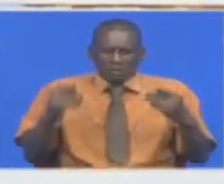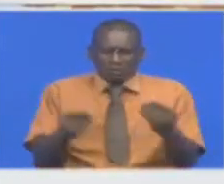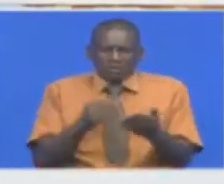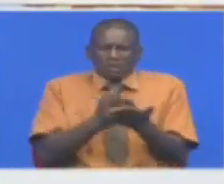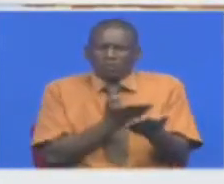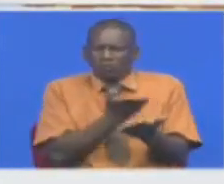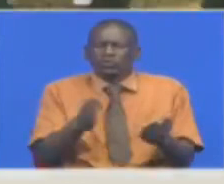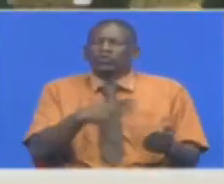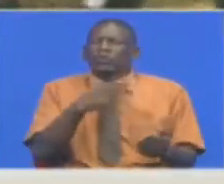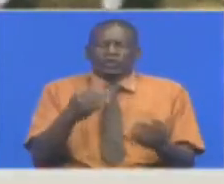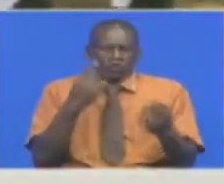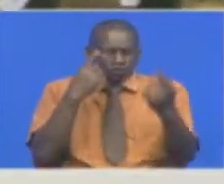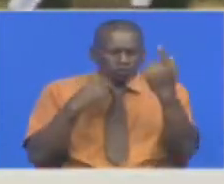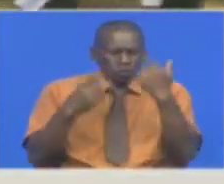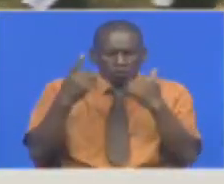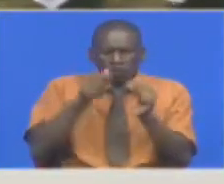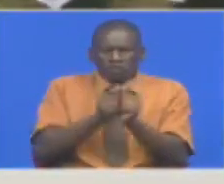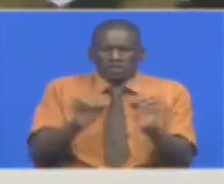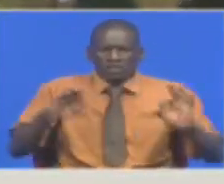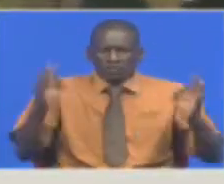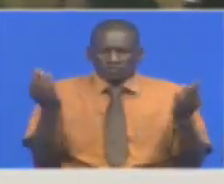family.